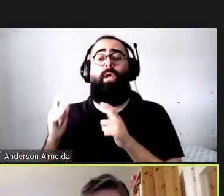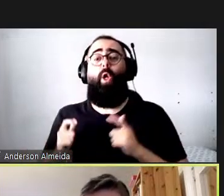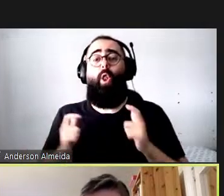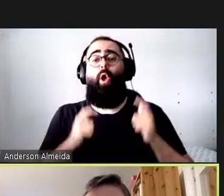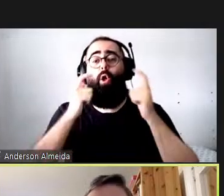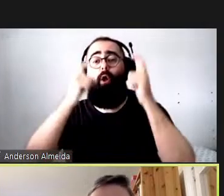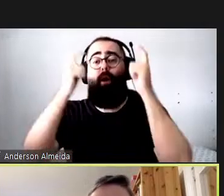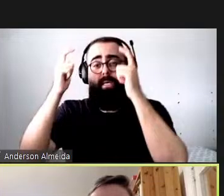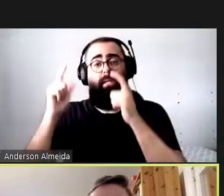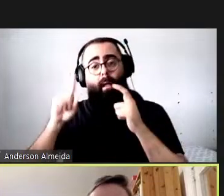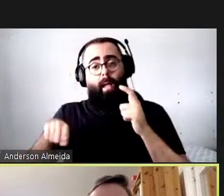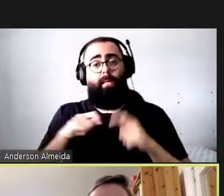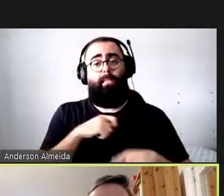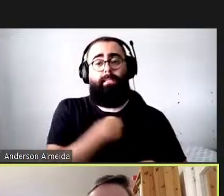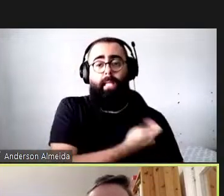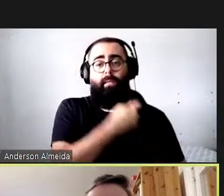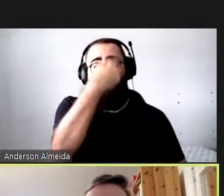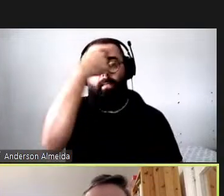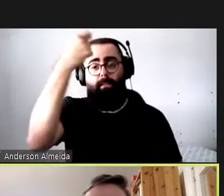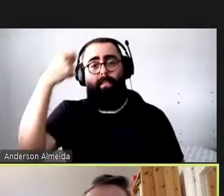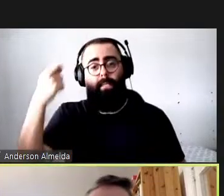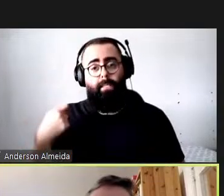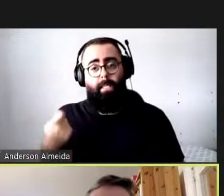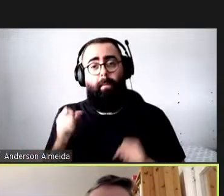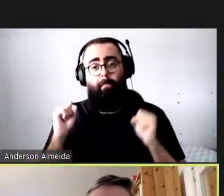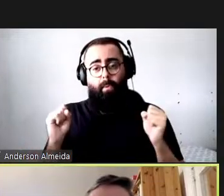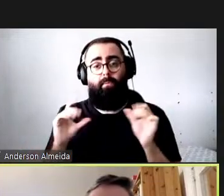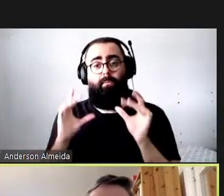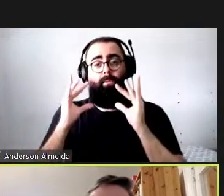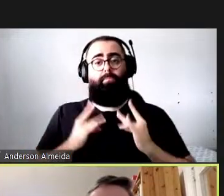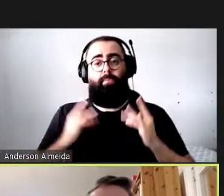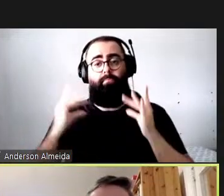associated with landmarks on the body.